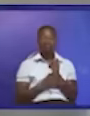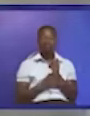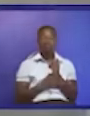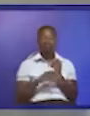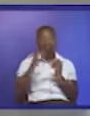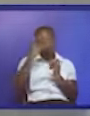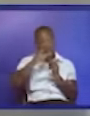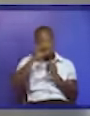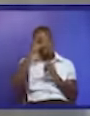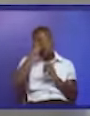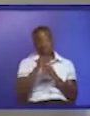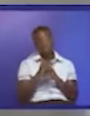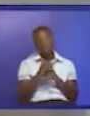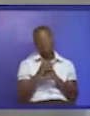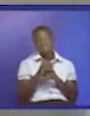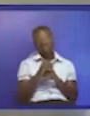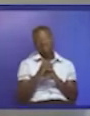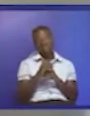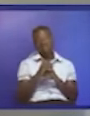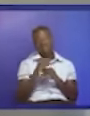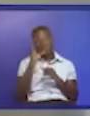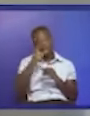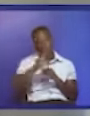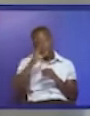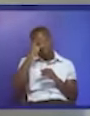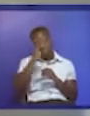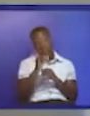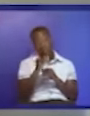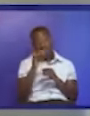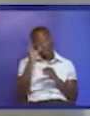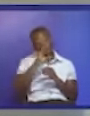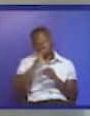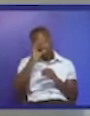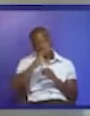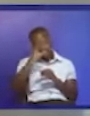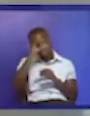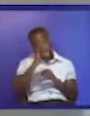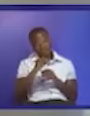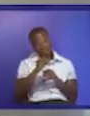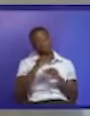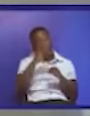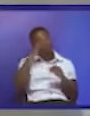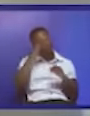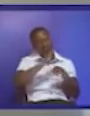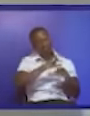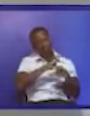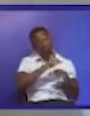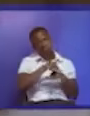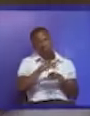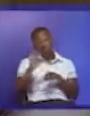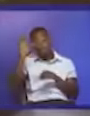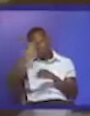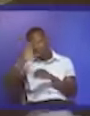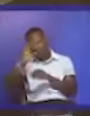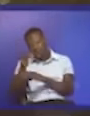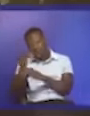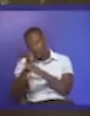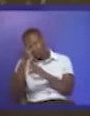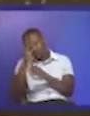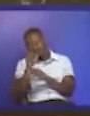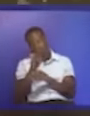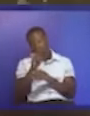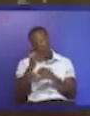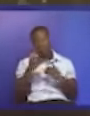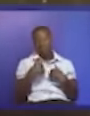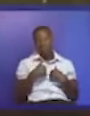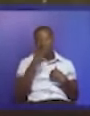I sought for a man over that church. I sought for a watcher. I have heard the